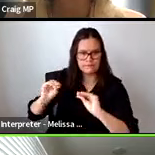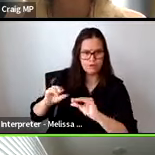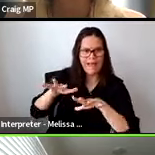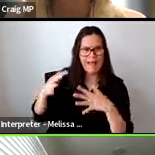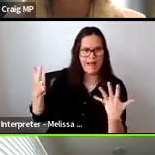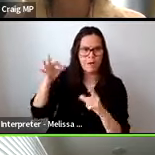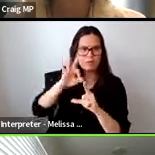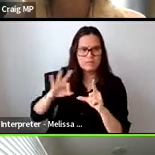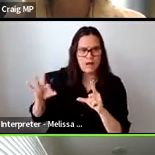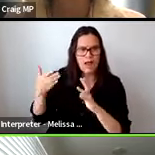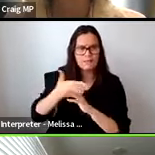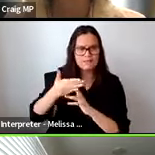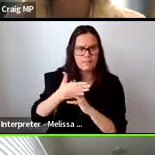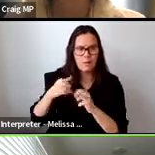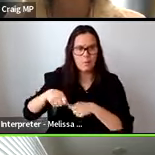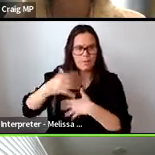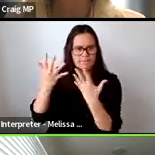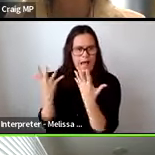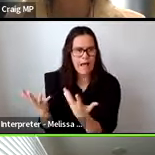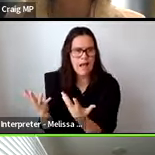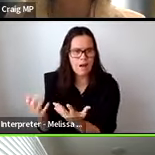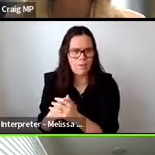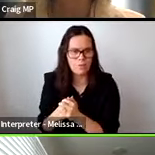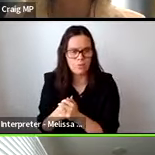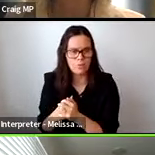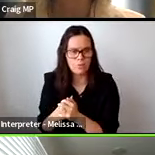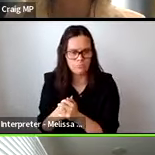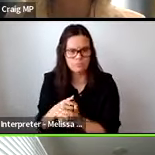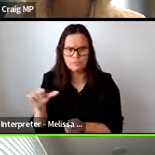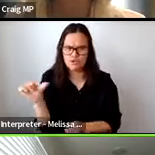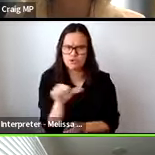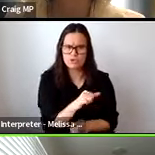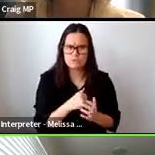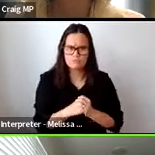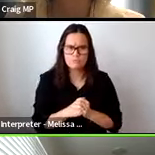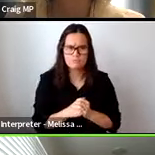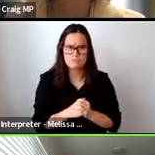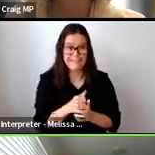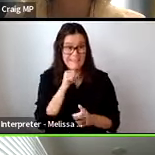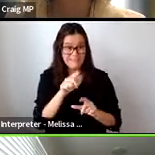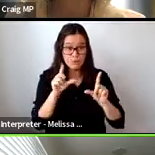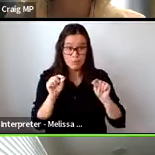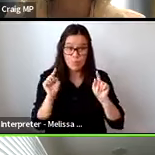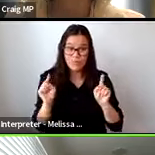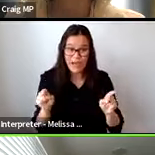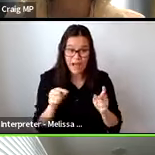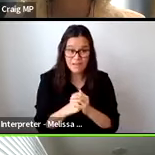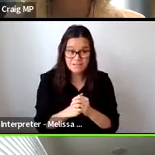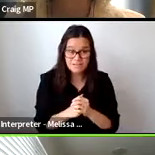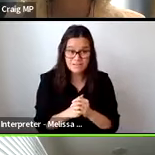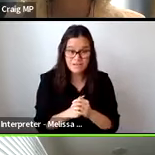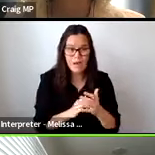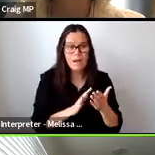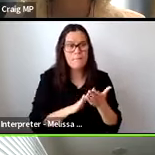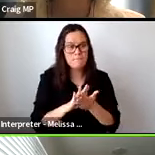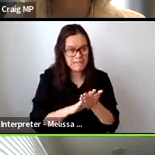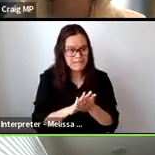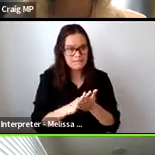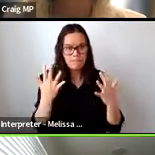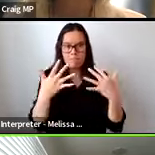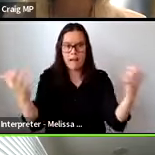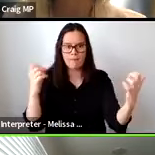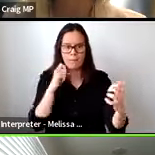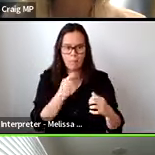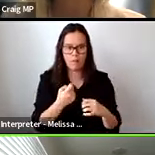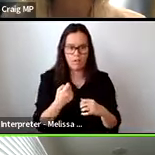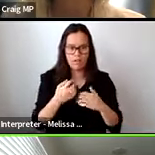design accessible web applications and websites. If you do that, you'll not only better serve your public, but